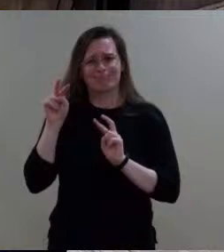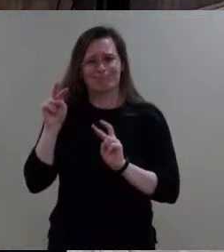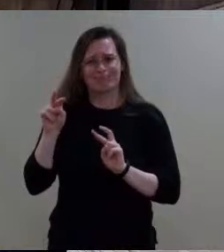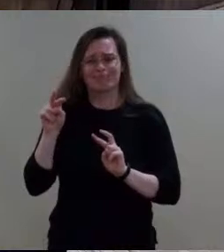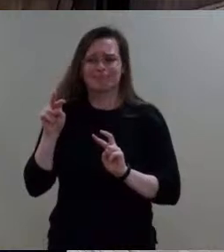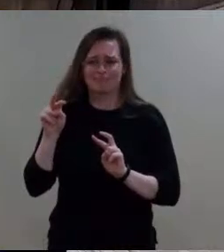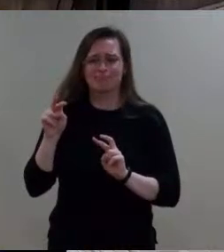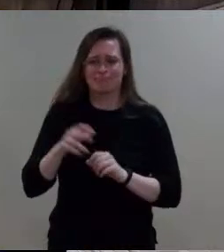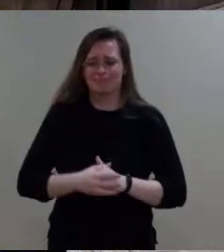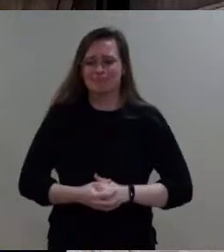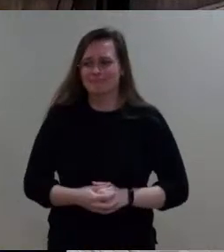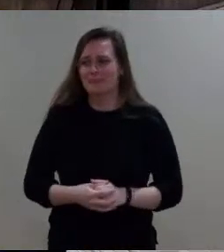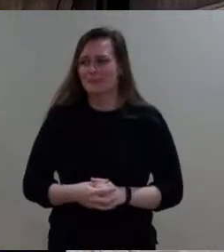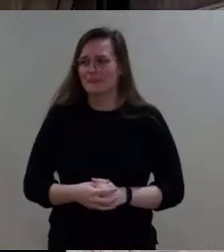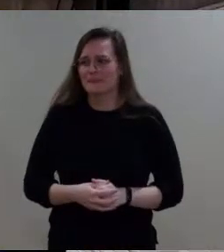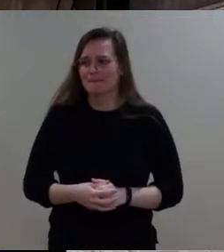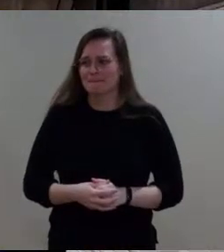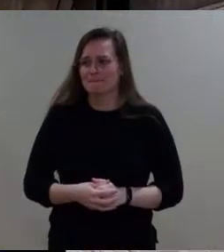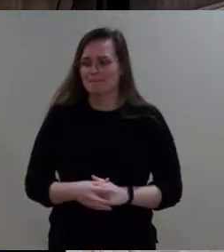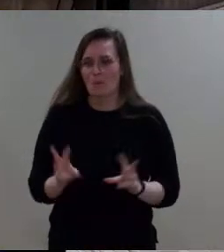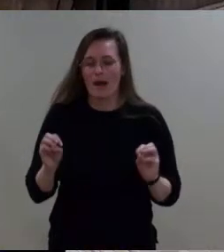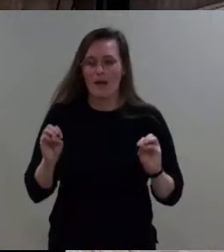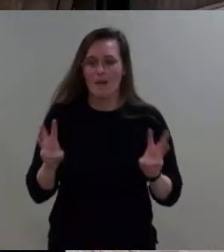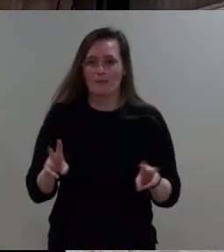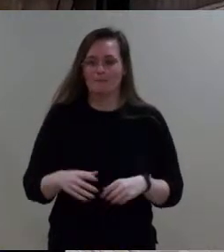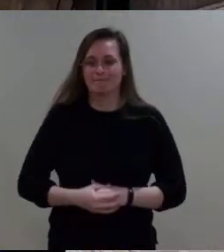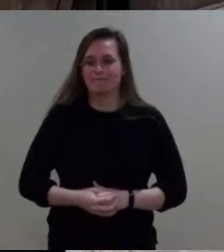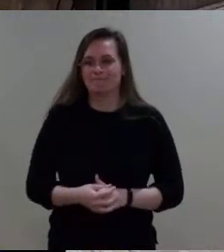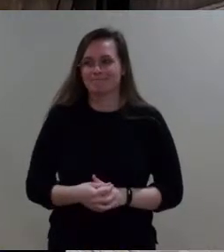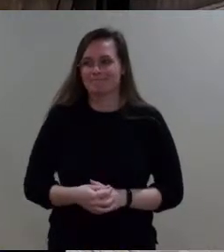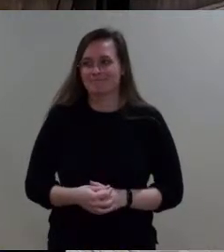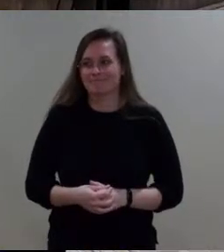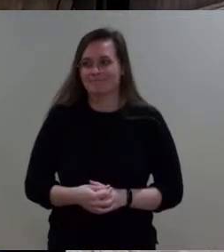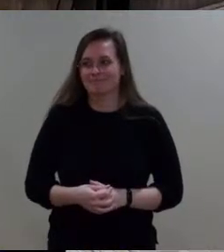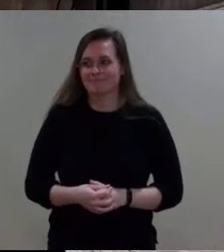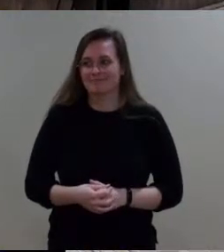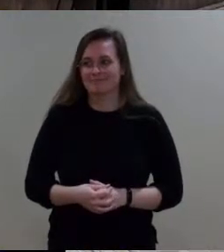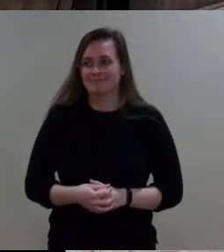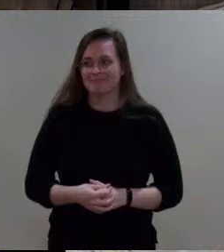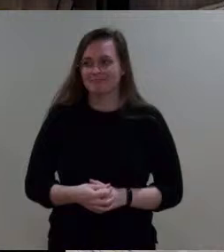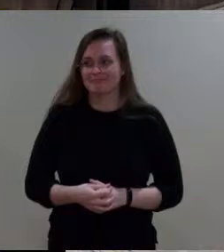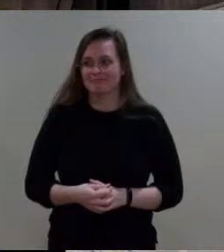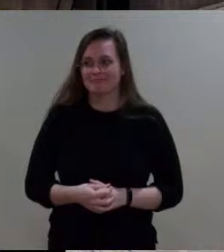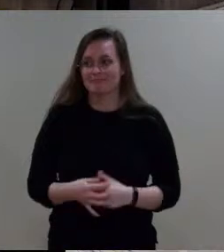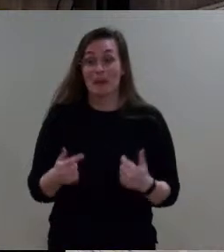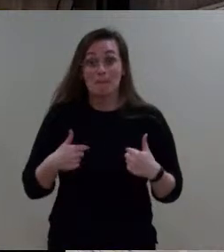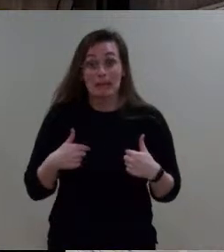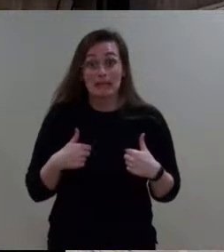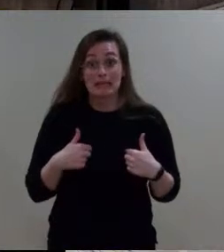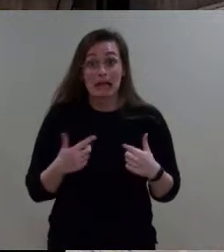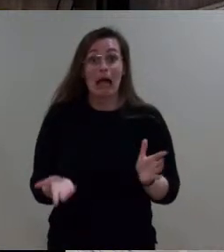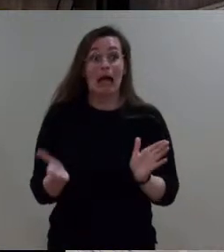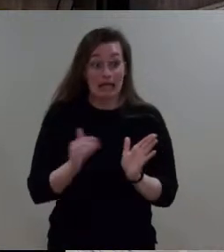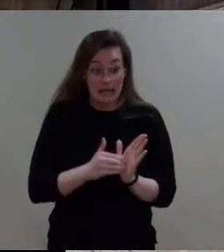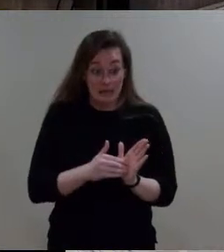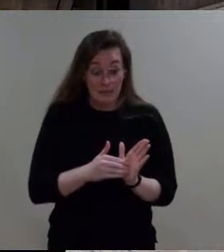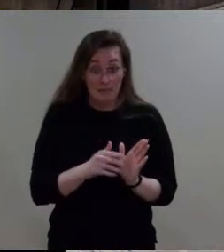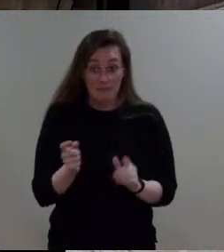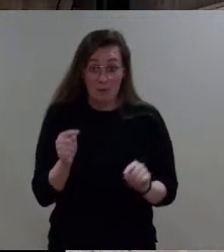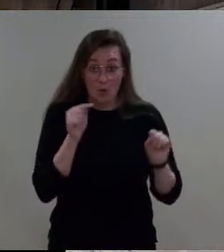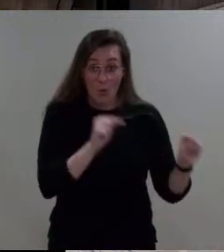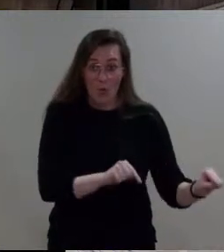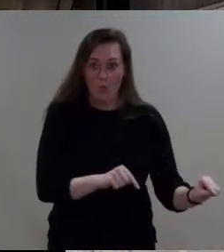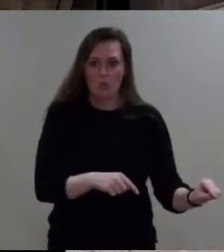there's, wow. Not saying that I would ever have to go again because it's quite a big trip, but